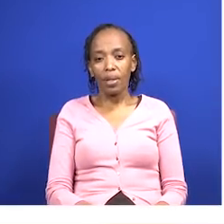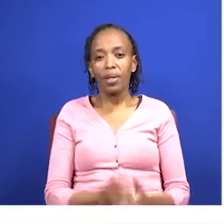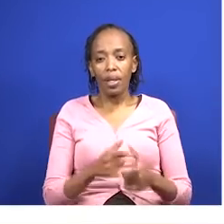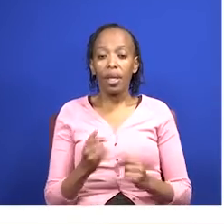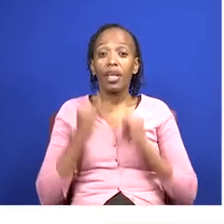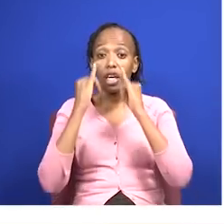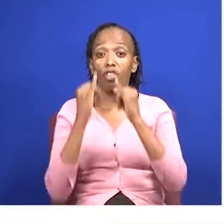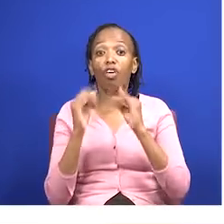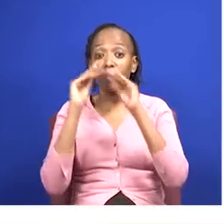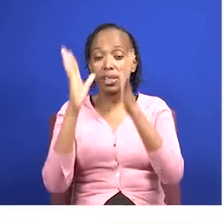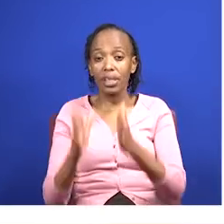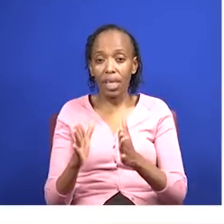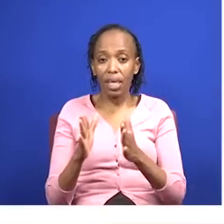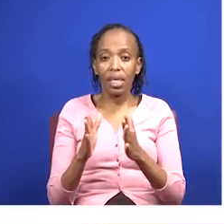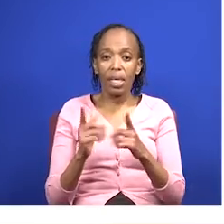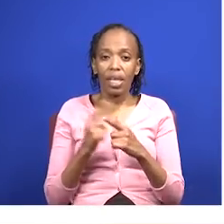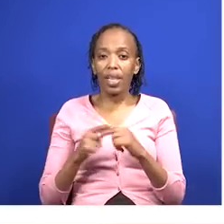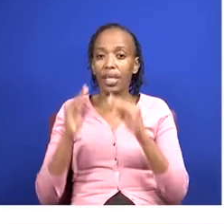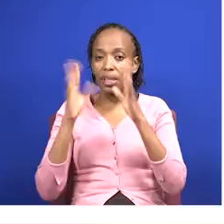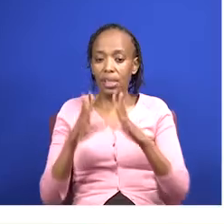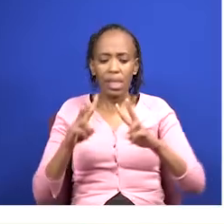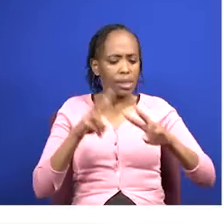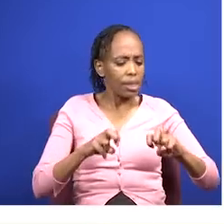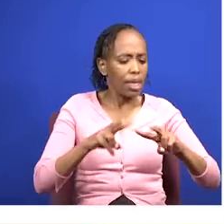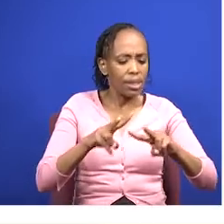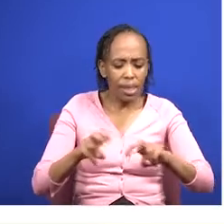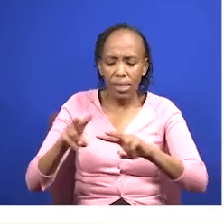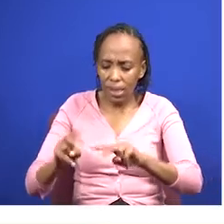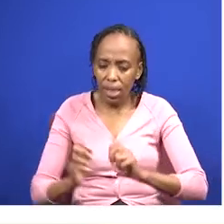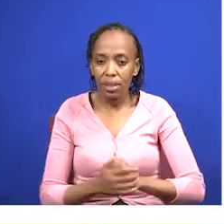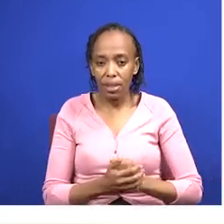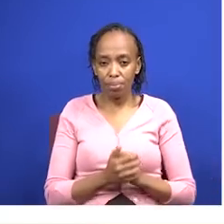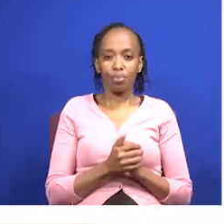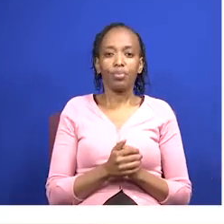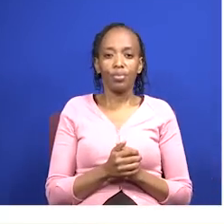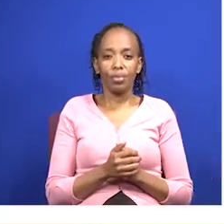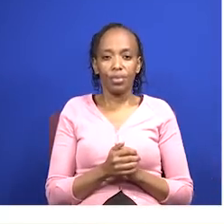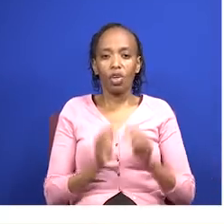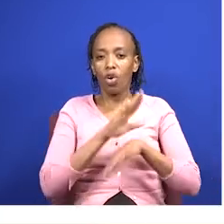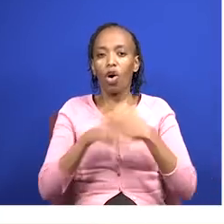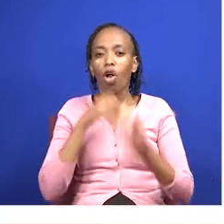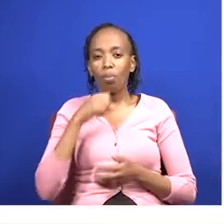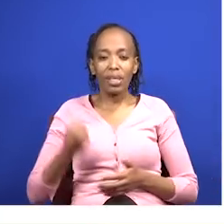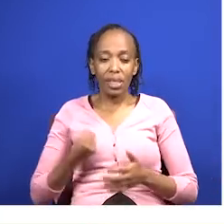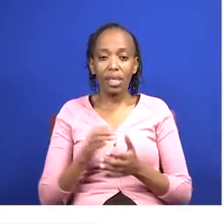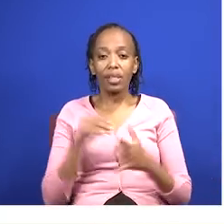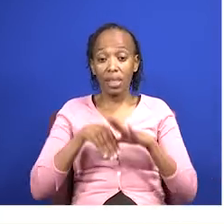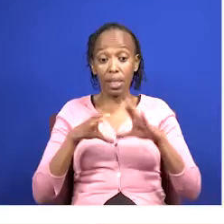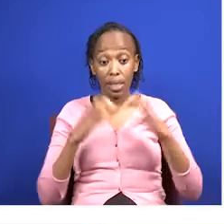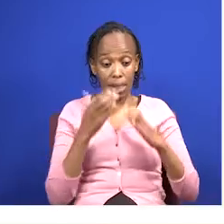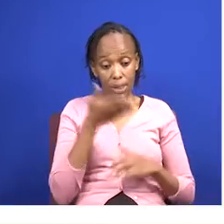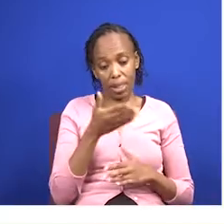And he informed the teacher. And the teacher conducted a search on all boys and